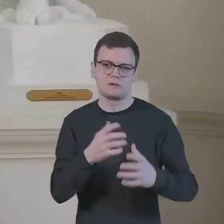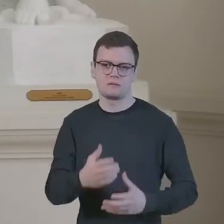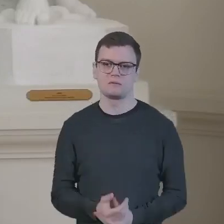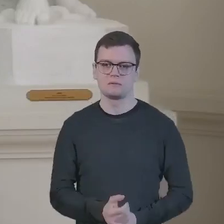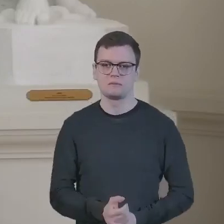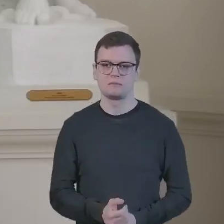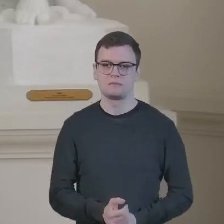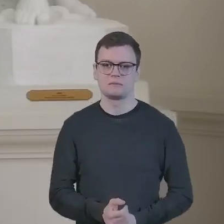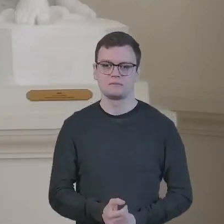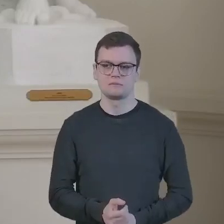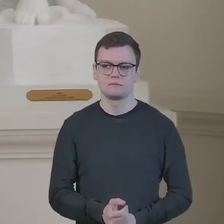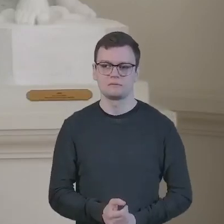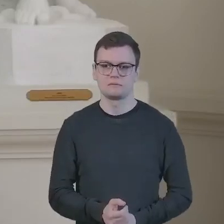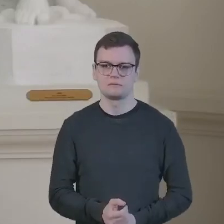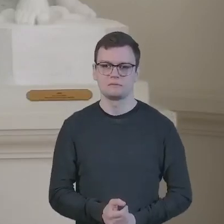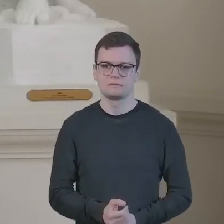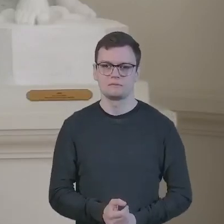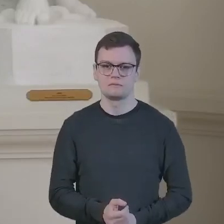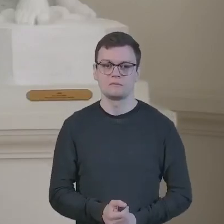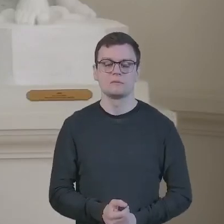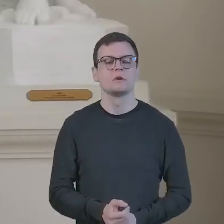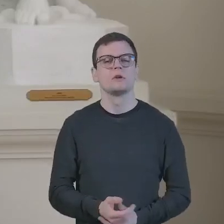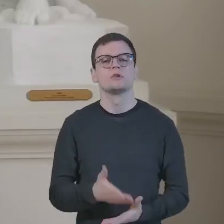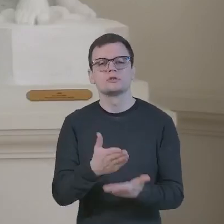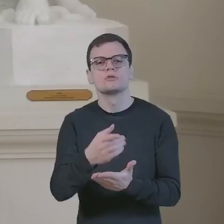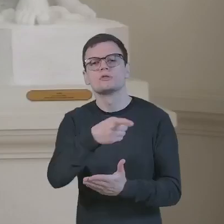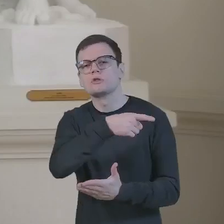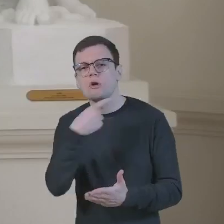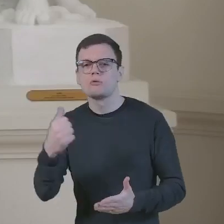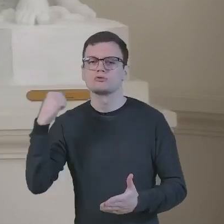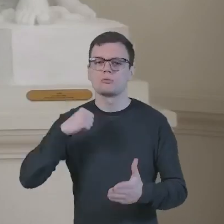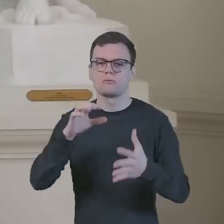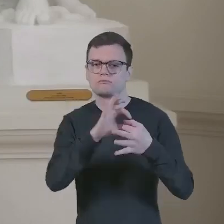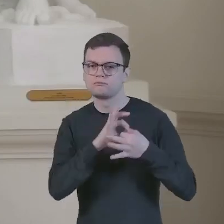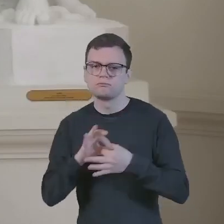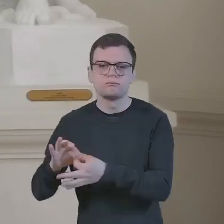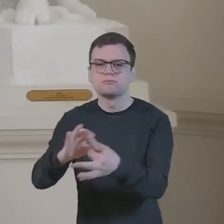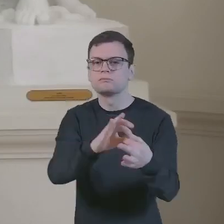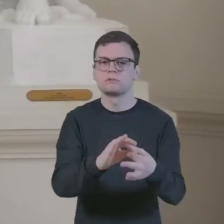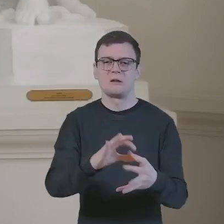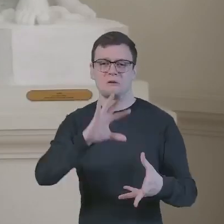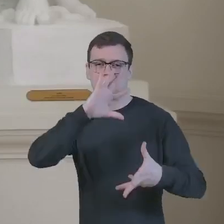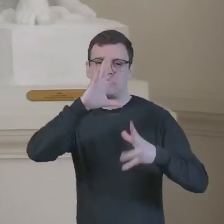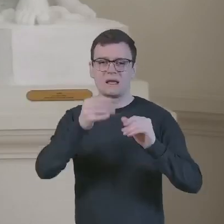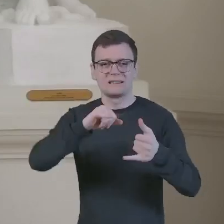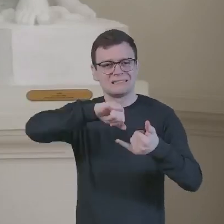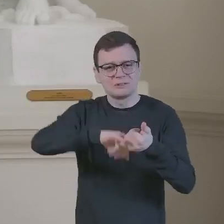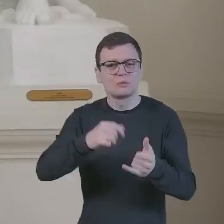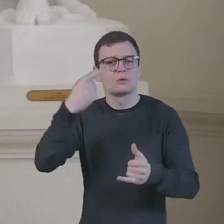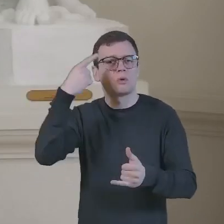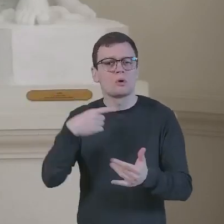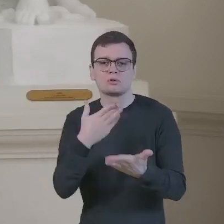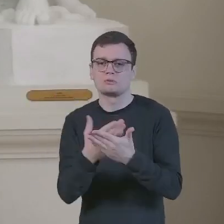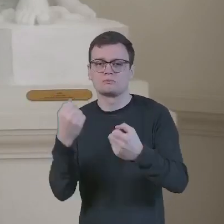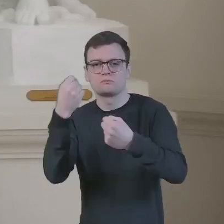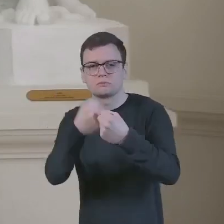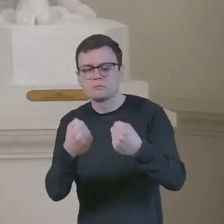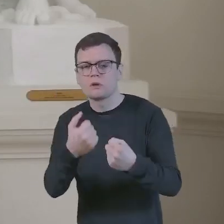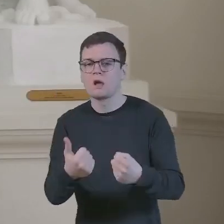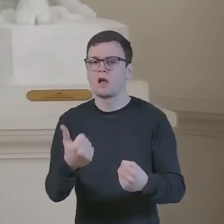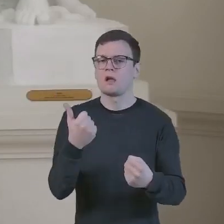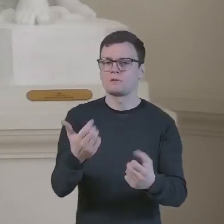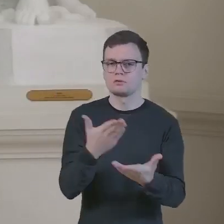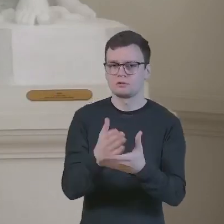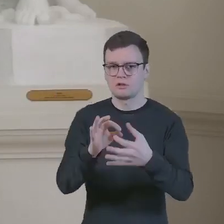There is much that brings our people together, from our shared historic struggles for independence to traditions that our